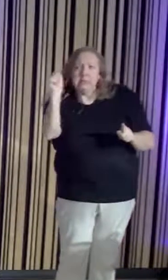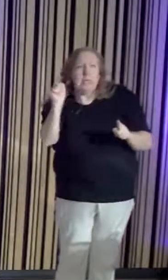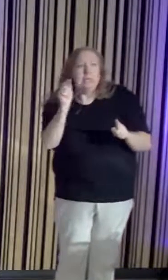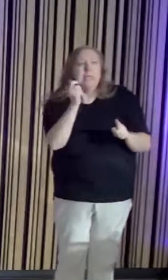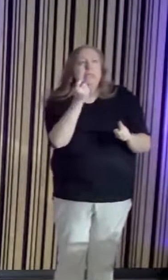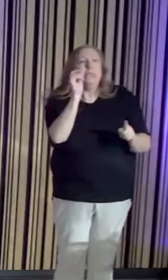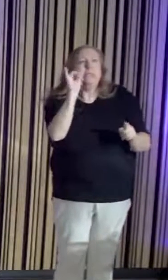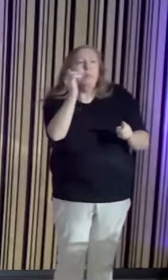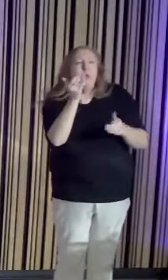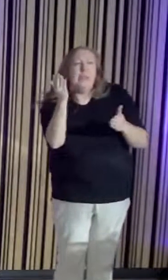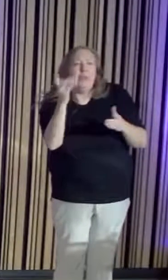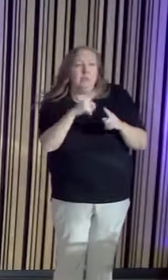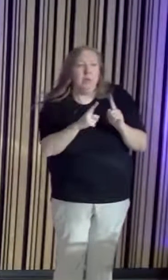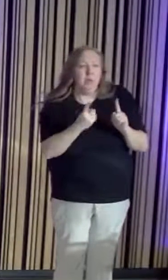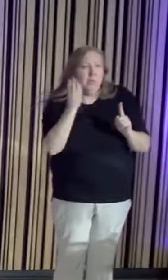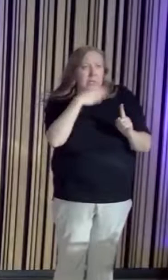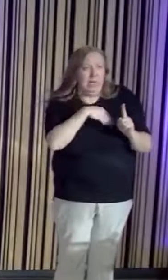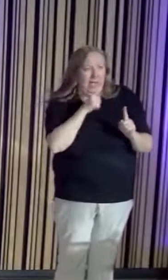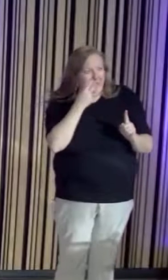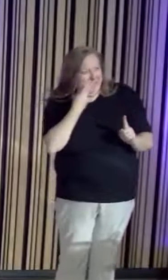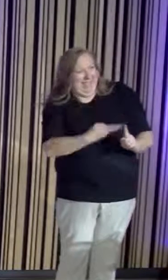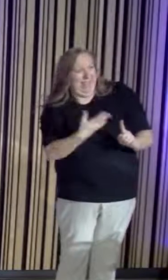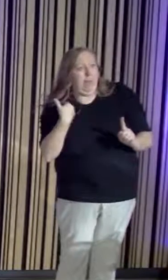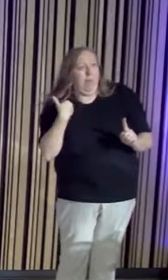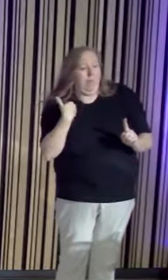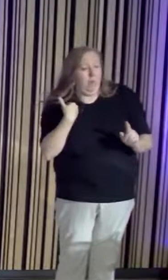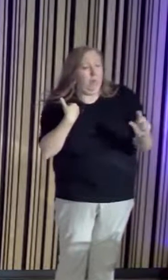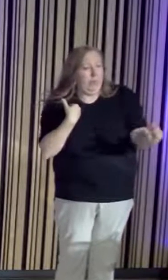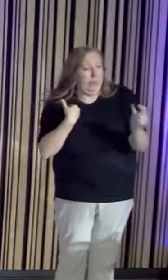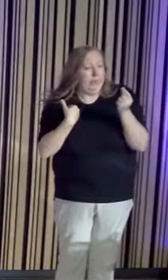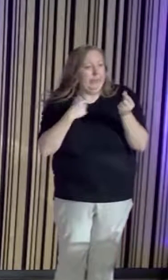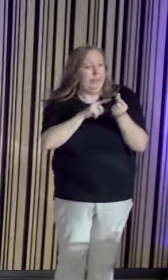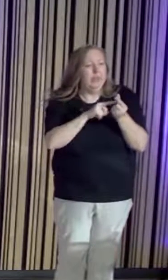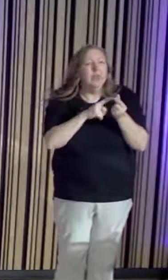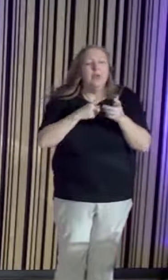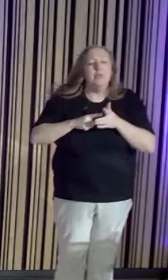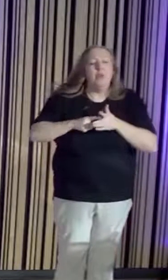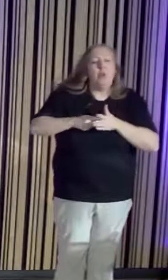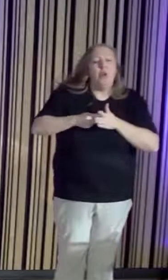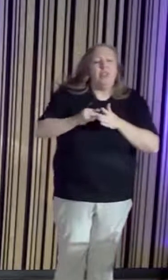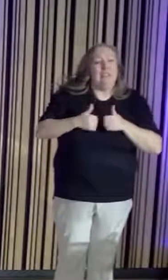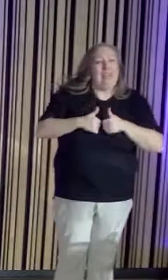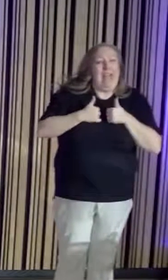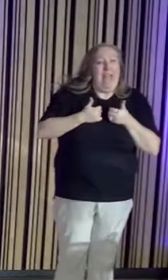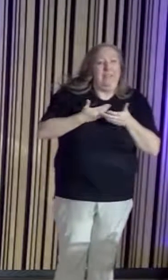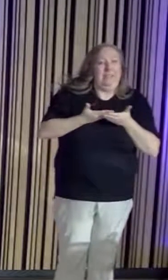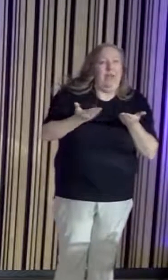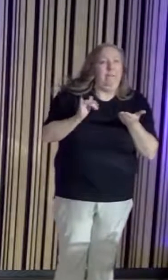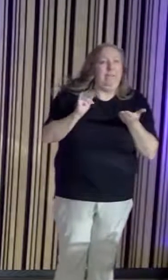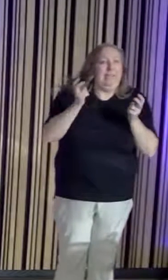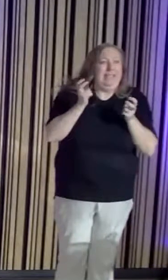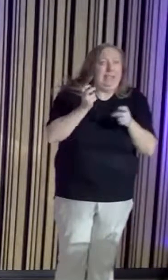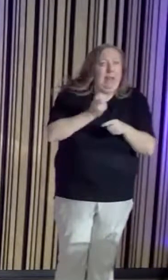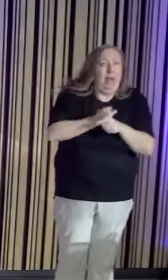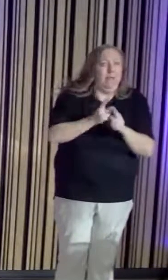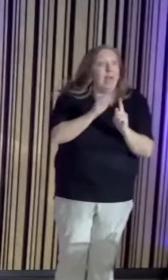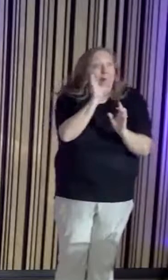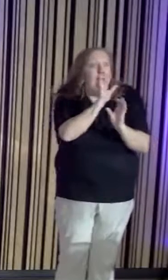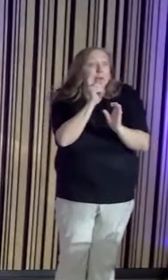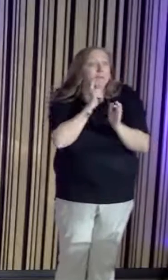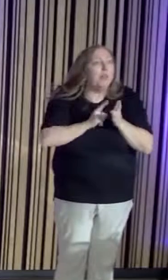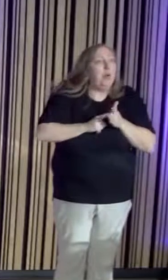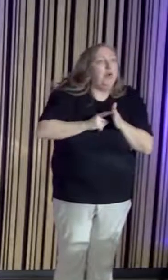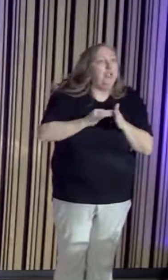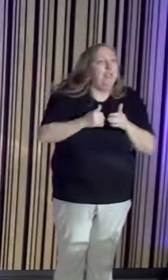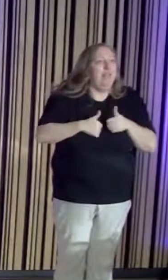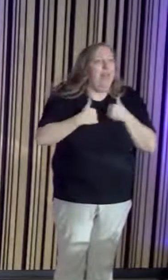seen. So I always say the origins of life stuff is tough because it's really hard to get the full smoking gun, but this is a pretty big smoking gun.